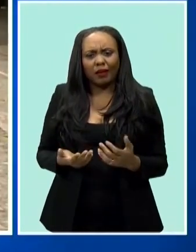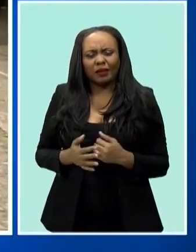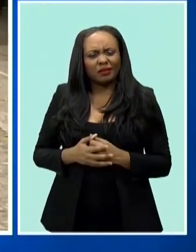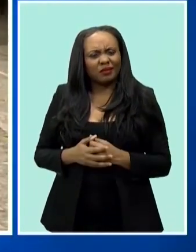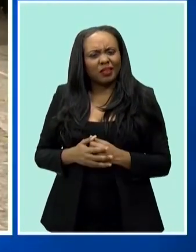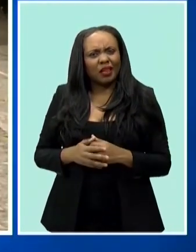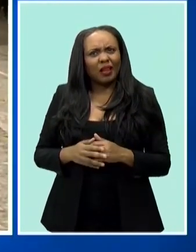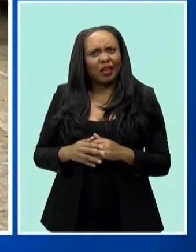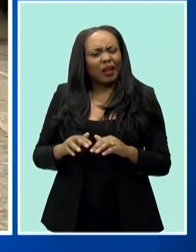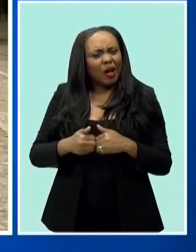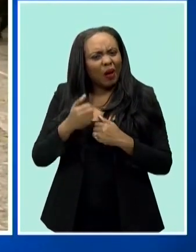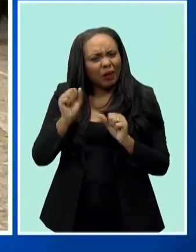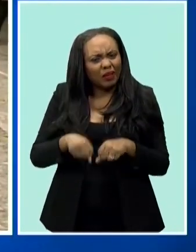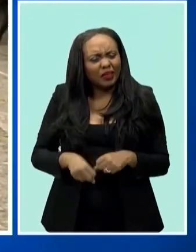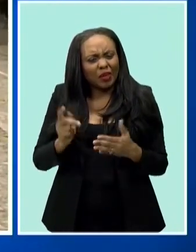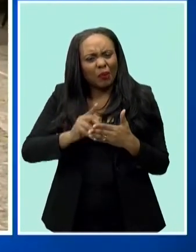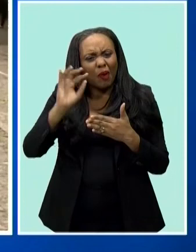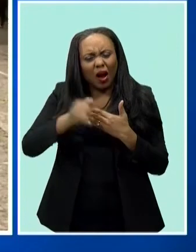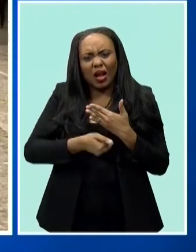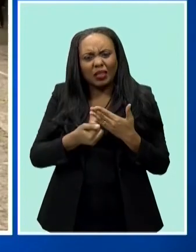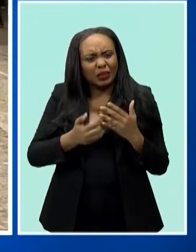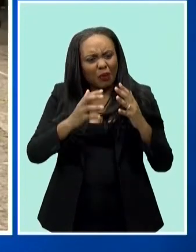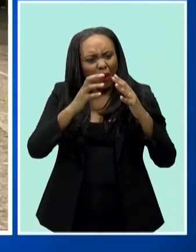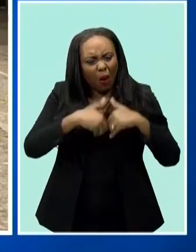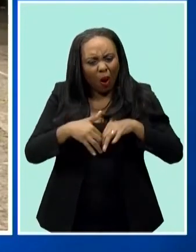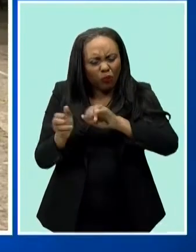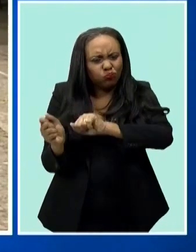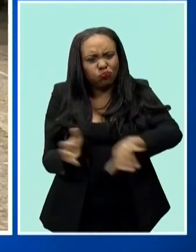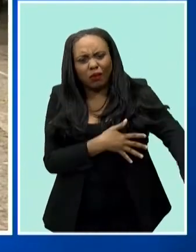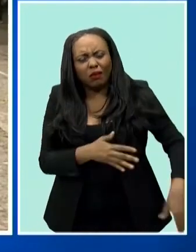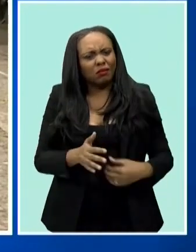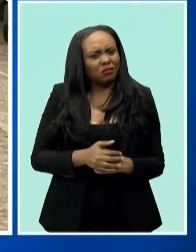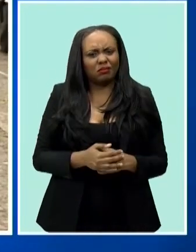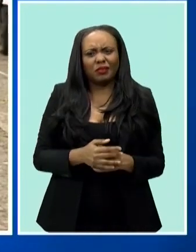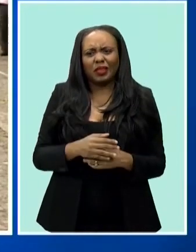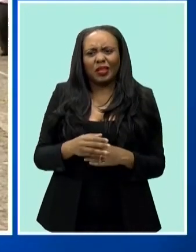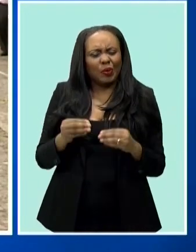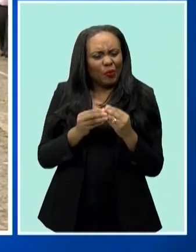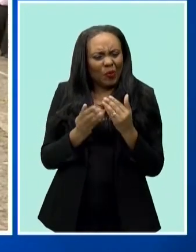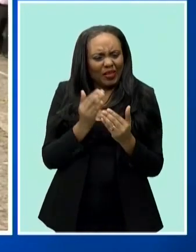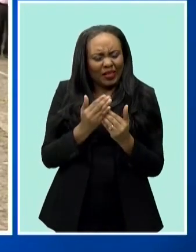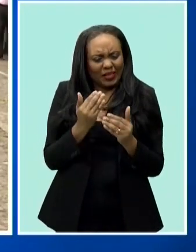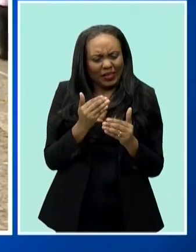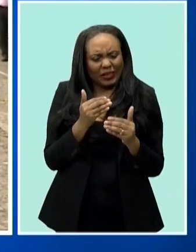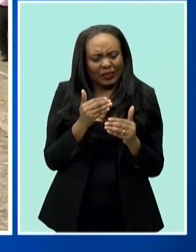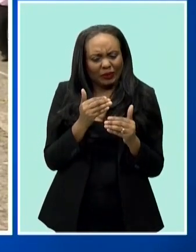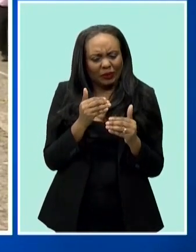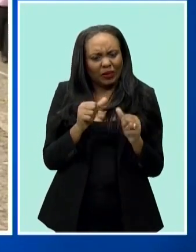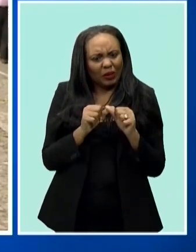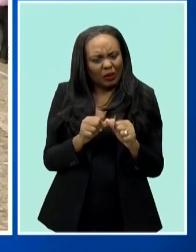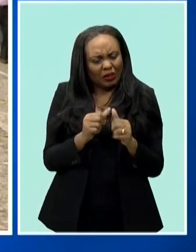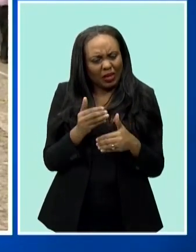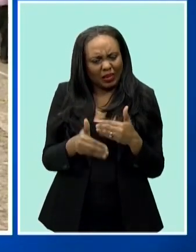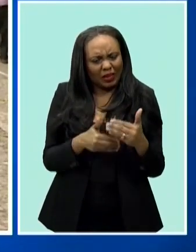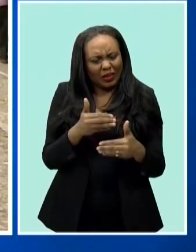could a multi-billion-dollar project be abandoned just like that in minutes? It would have been easier to continue and finish the project than to throw all of that money into the garbage.